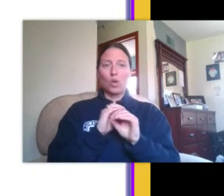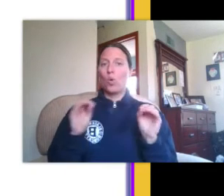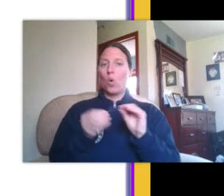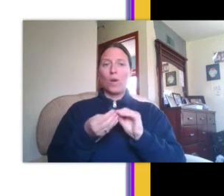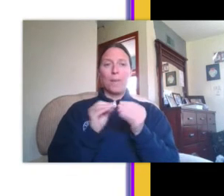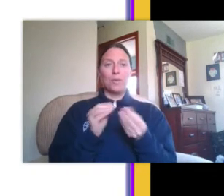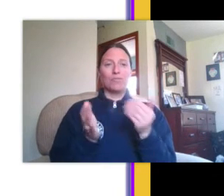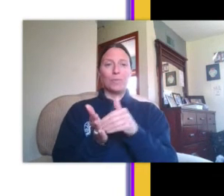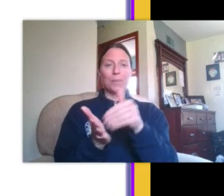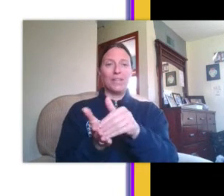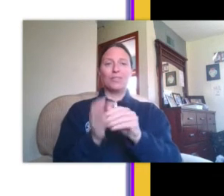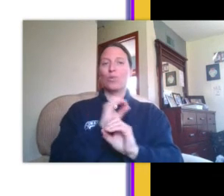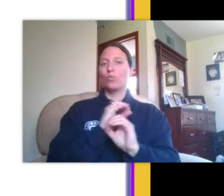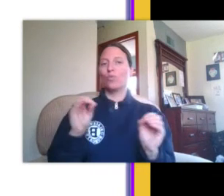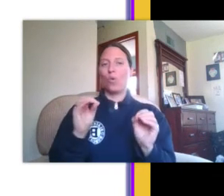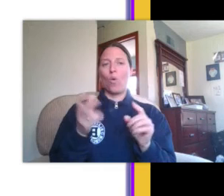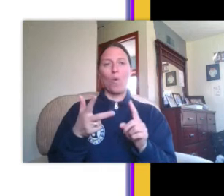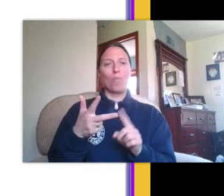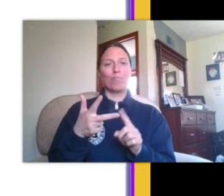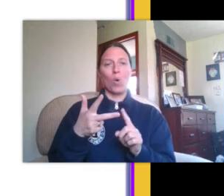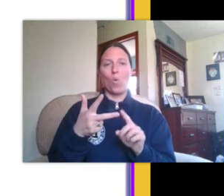that repeat, so there is no mode.